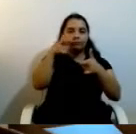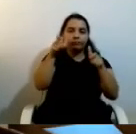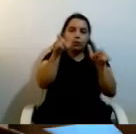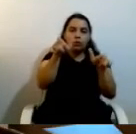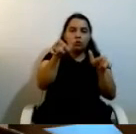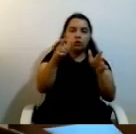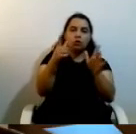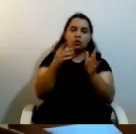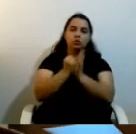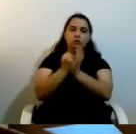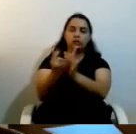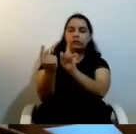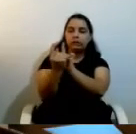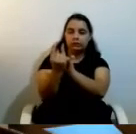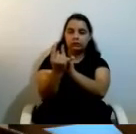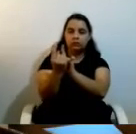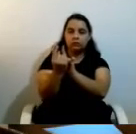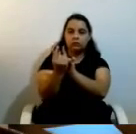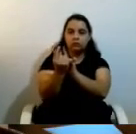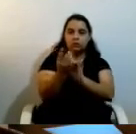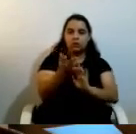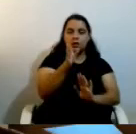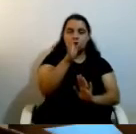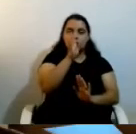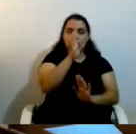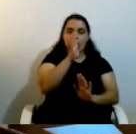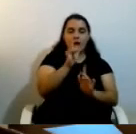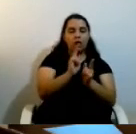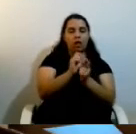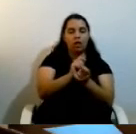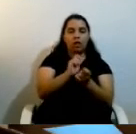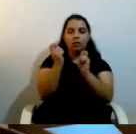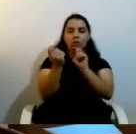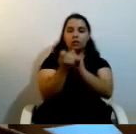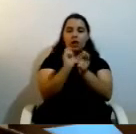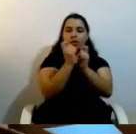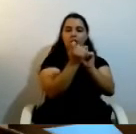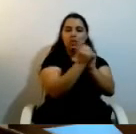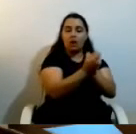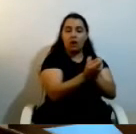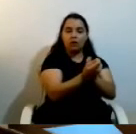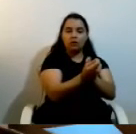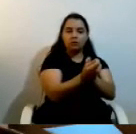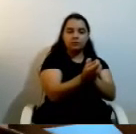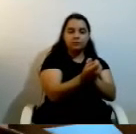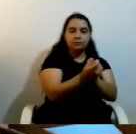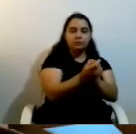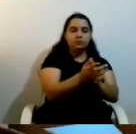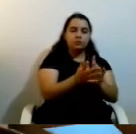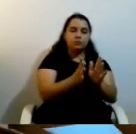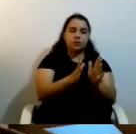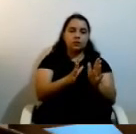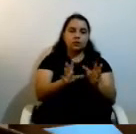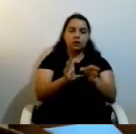The more we can adapt and fine-tune our personal assistance solution to our